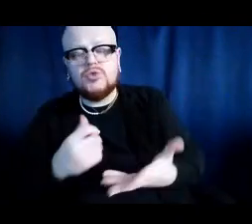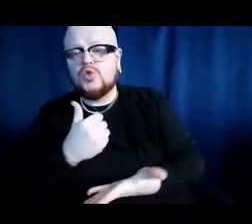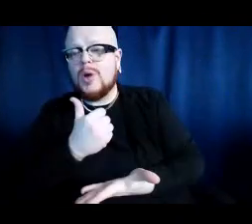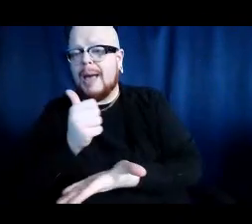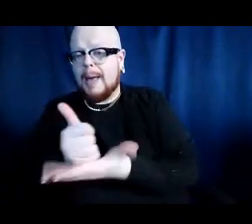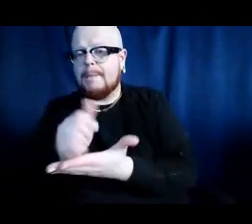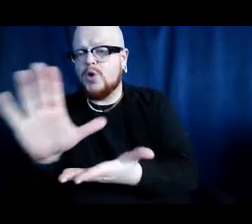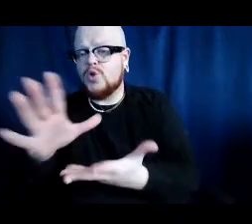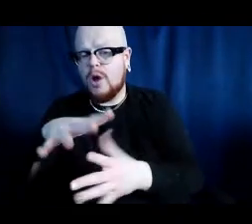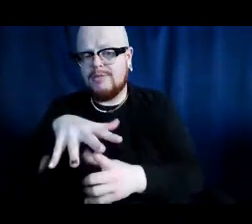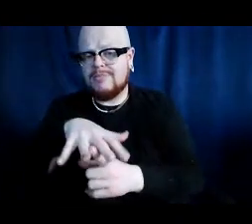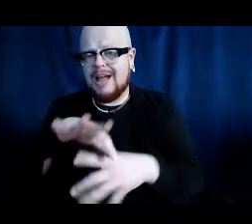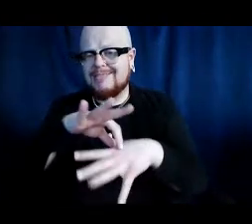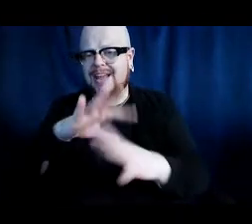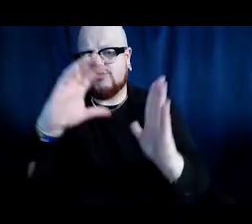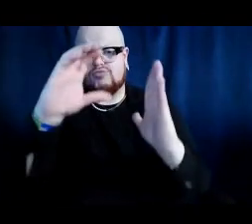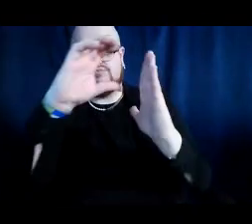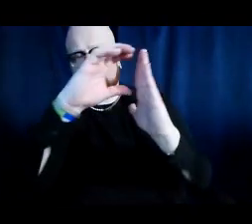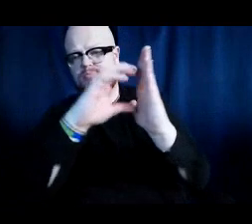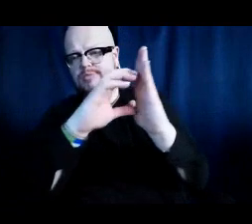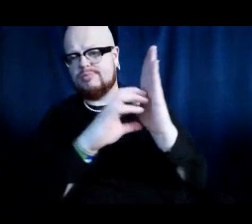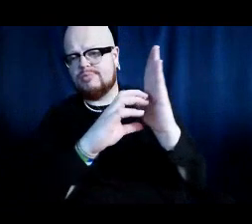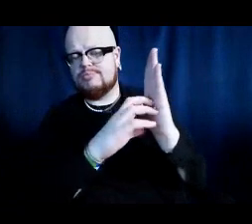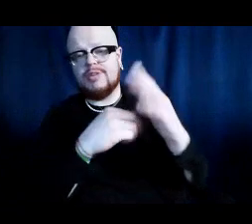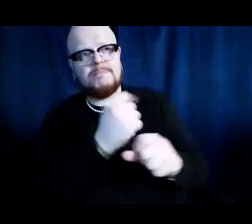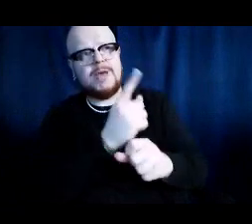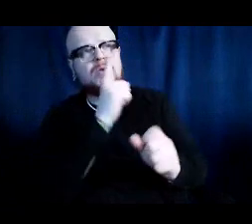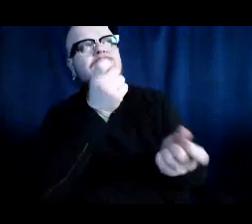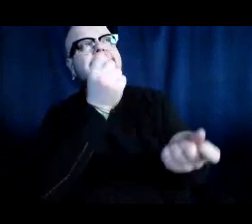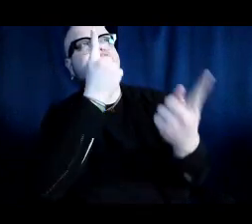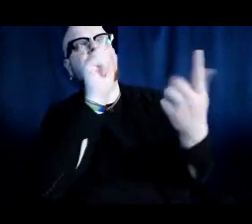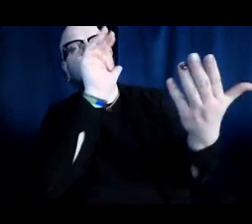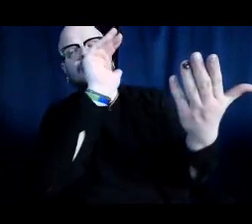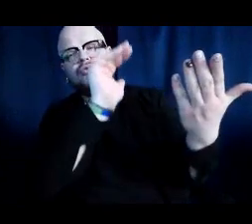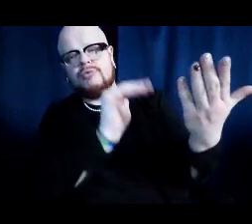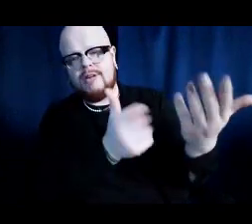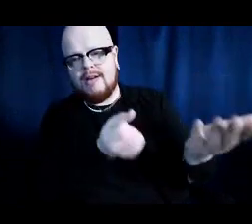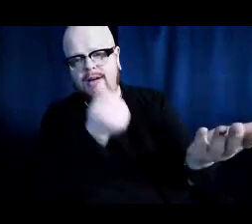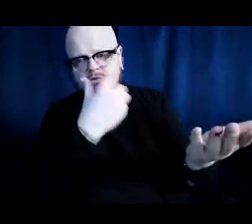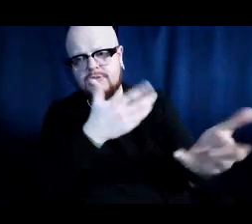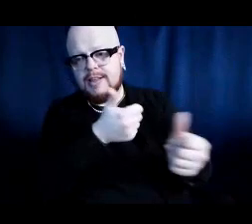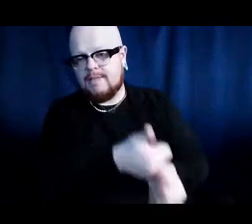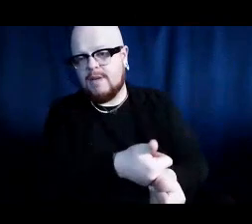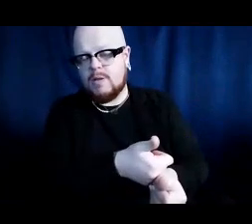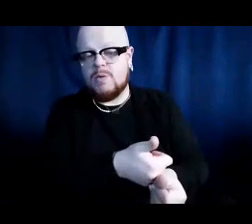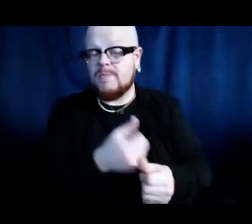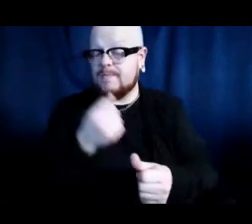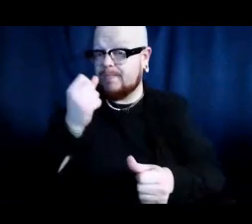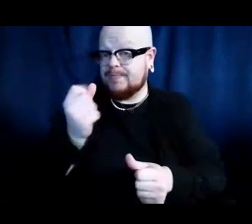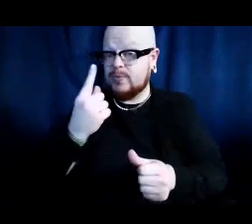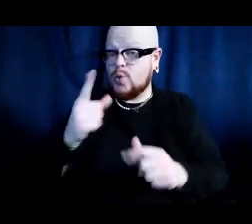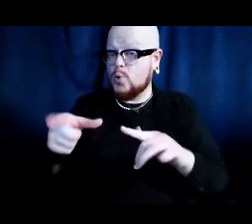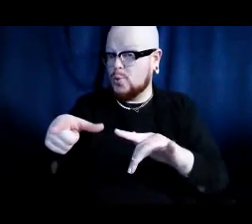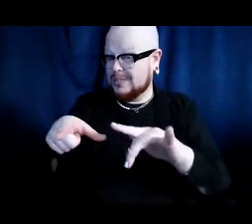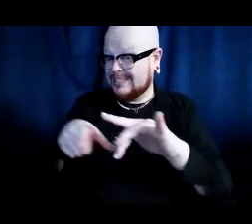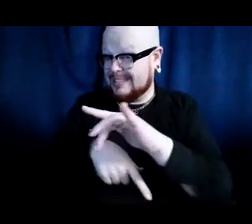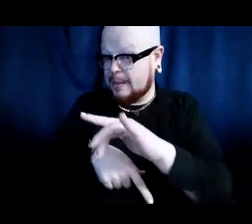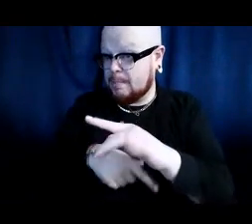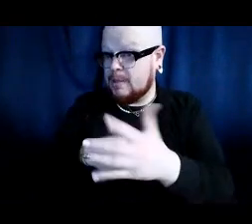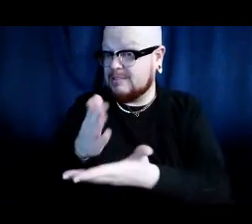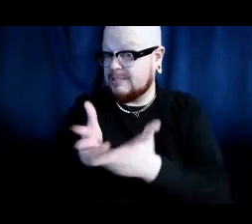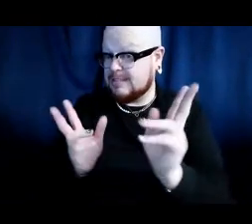and understand. Also, don't skip heading levels or leave them empty because screen readers will still